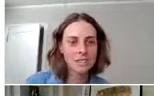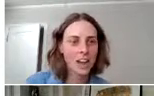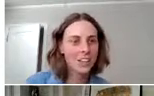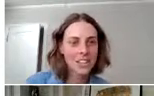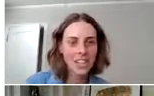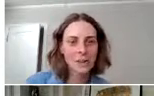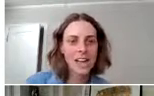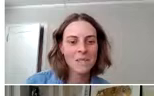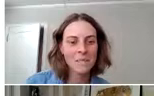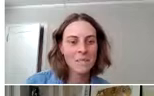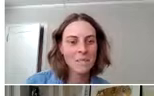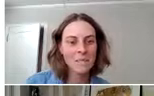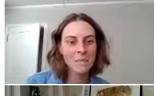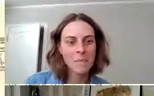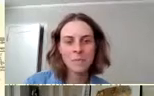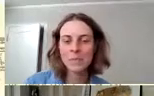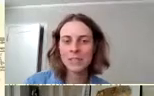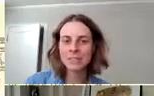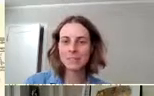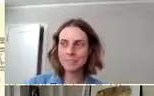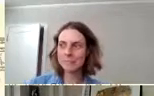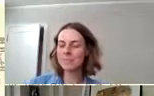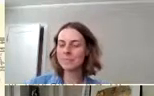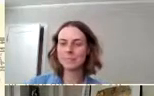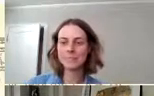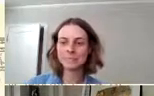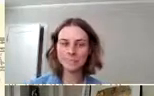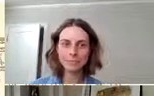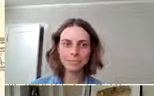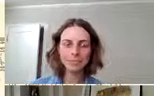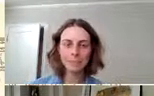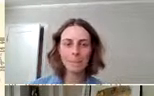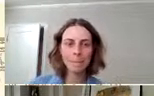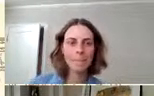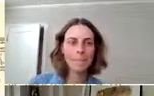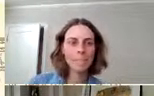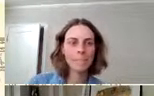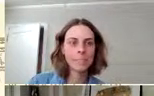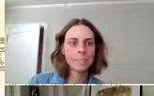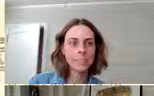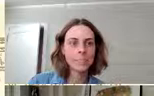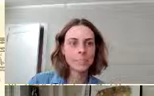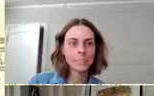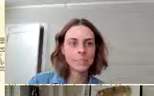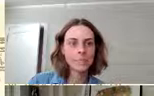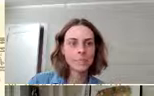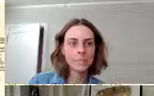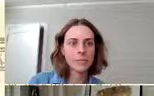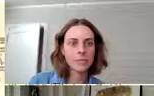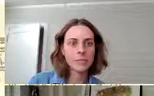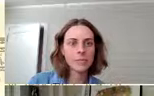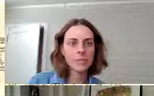Gardens. Valerie, take it away. Thank you, Mackenzie, to you and everyone involved at the James Castle House